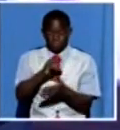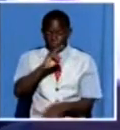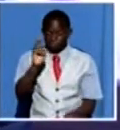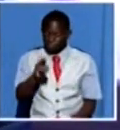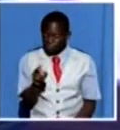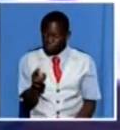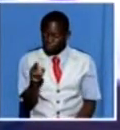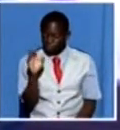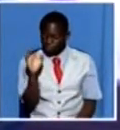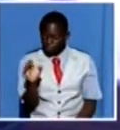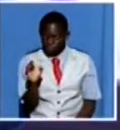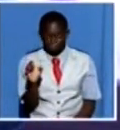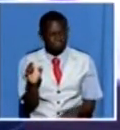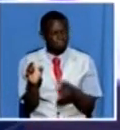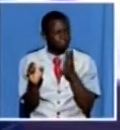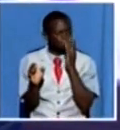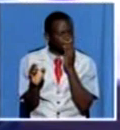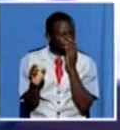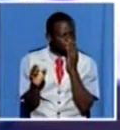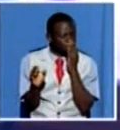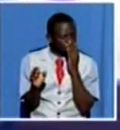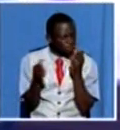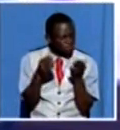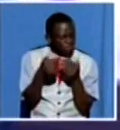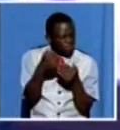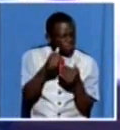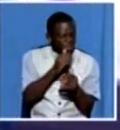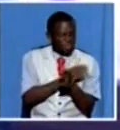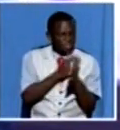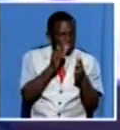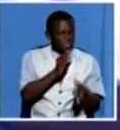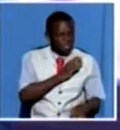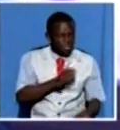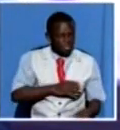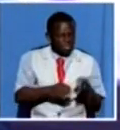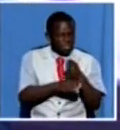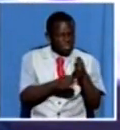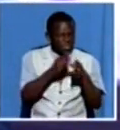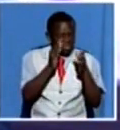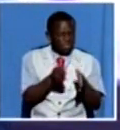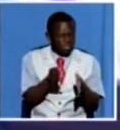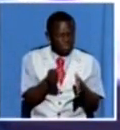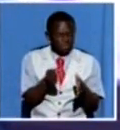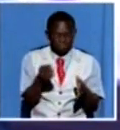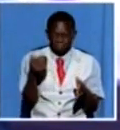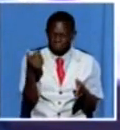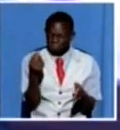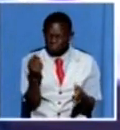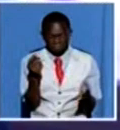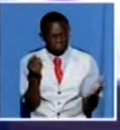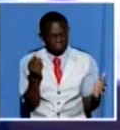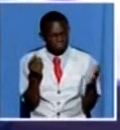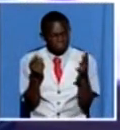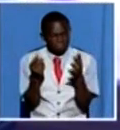we attach them to this. The reaction I received, I said, no, there is a desire